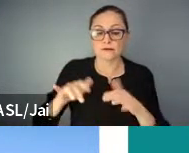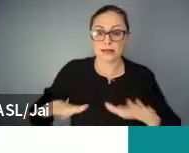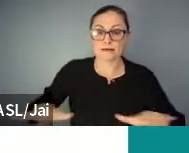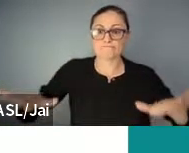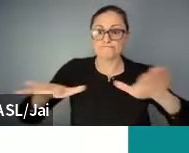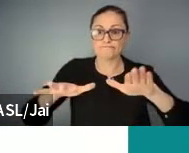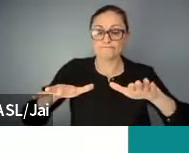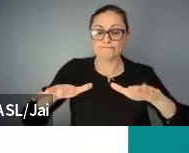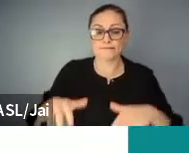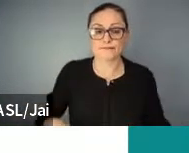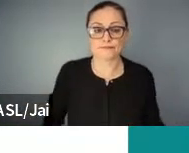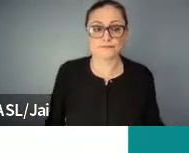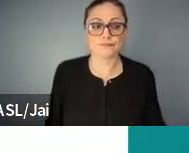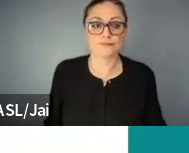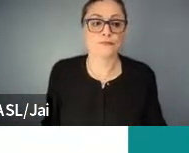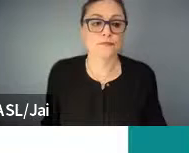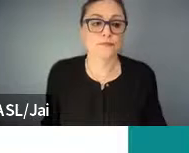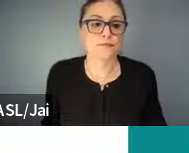slide.